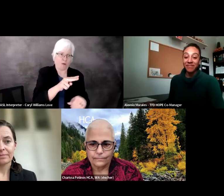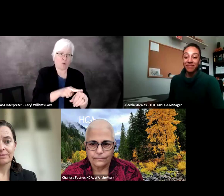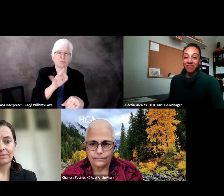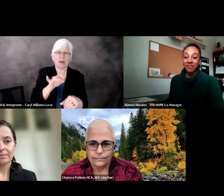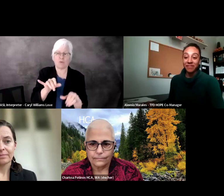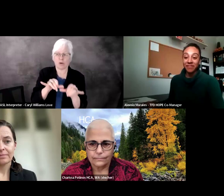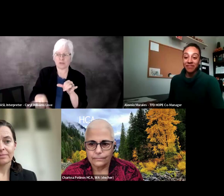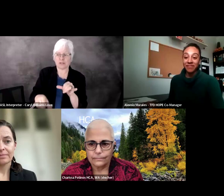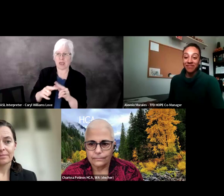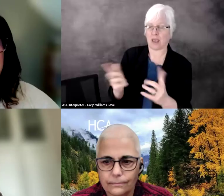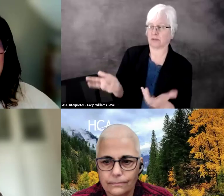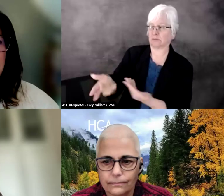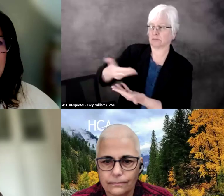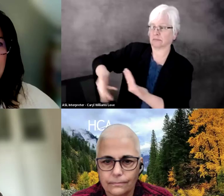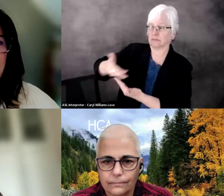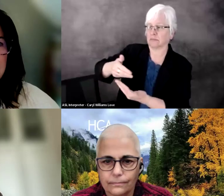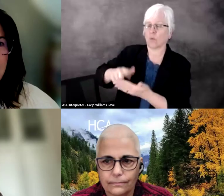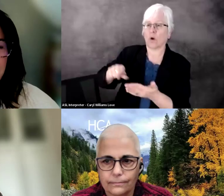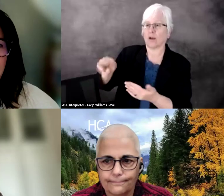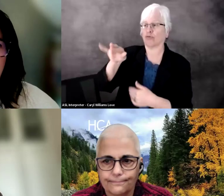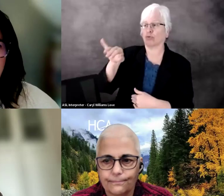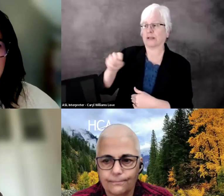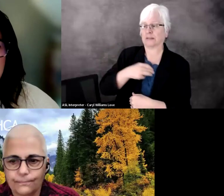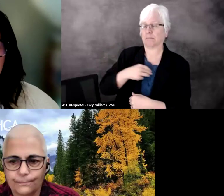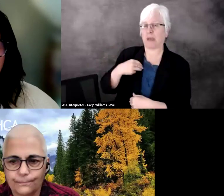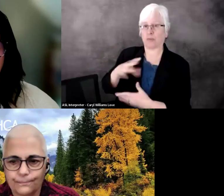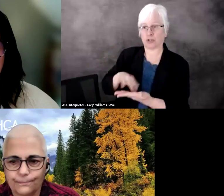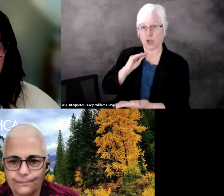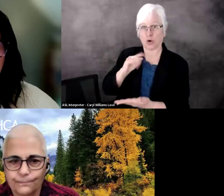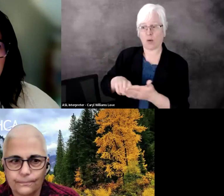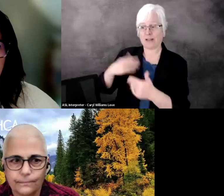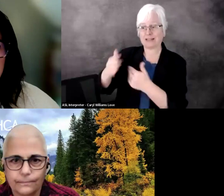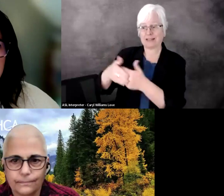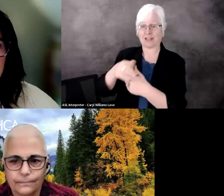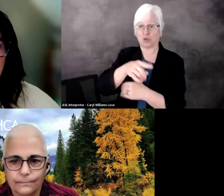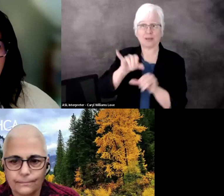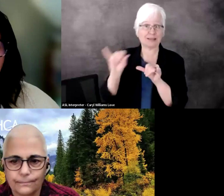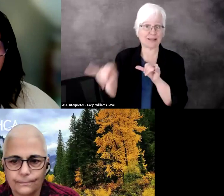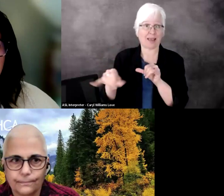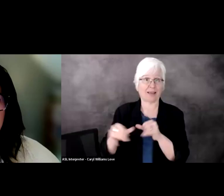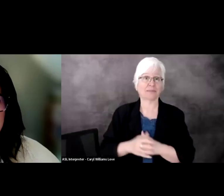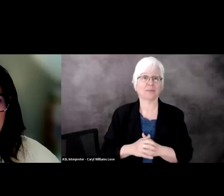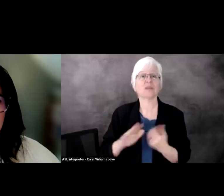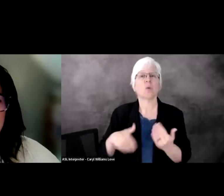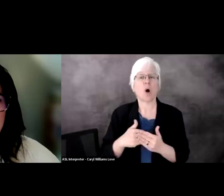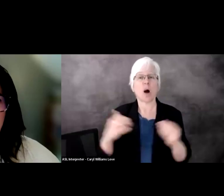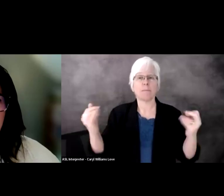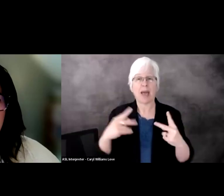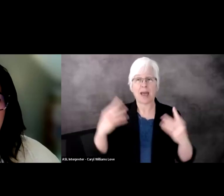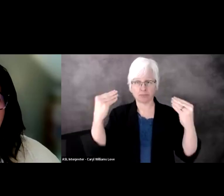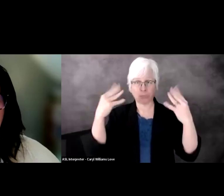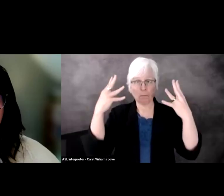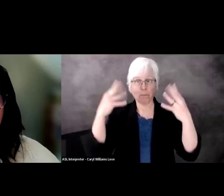about what they learned from this conversation and what's next, you are welcome to stay. We'll all be back on cameras at 1:10